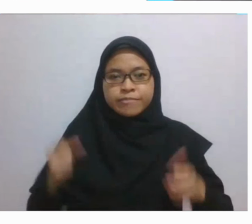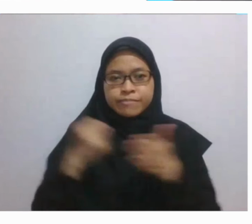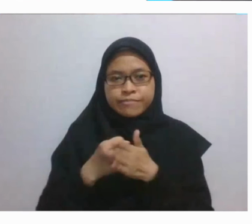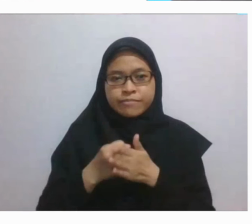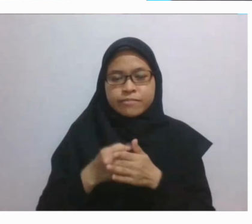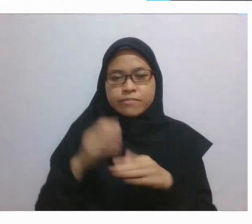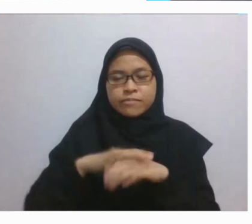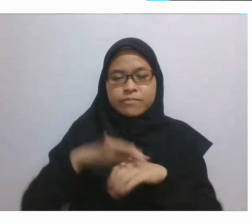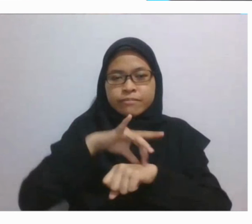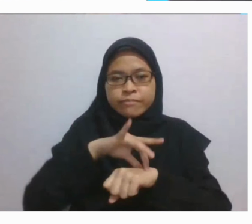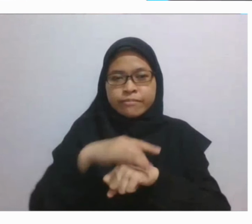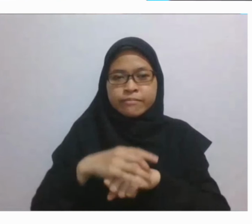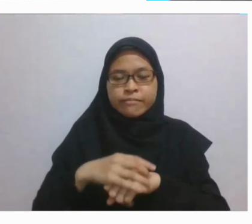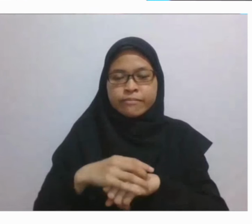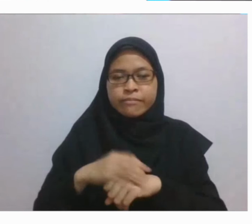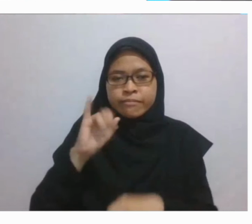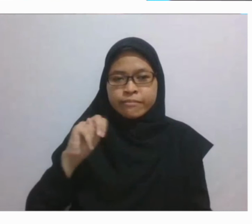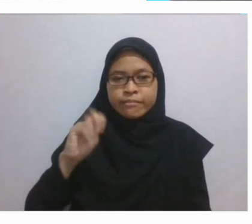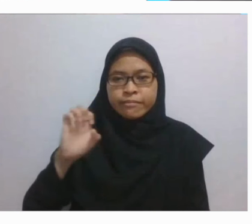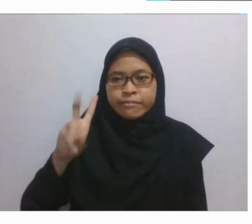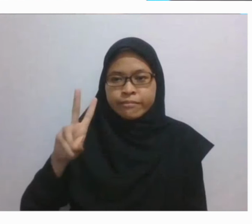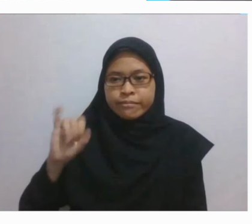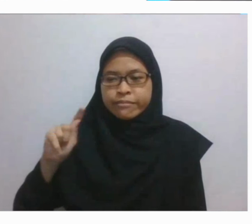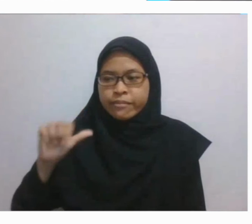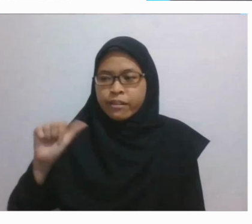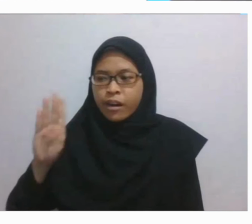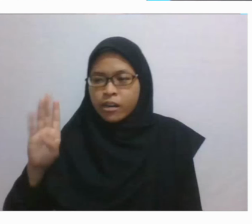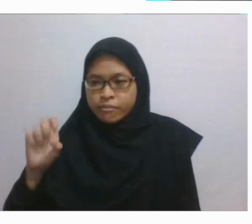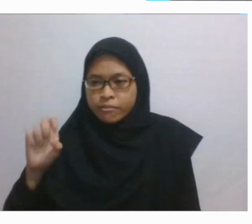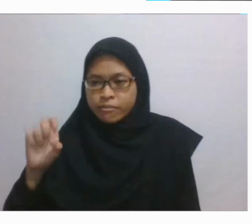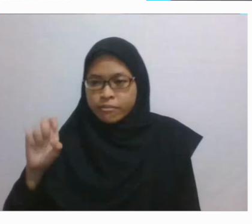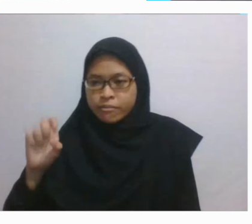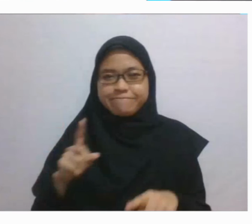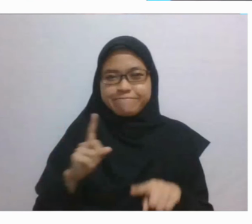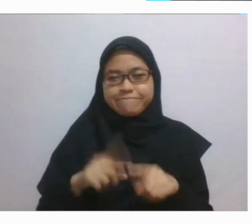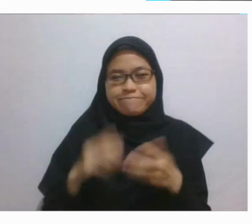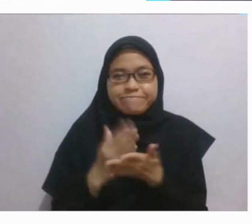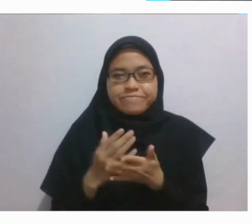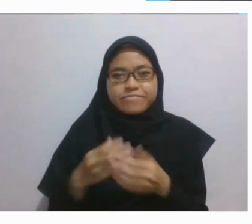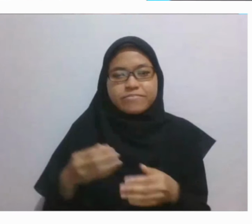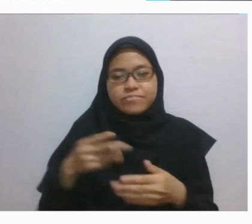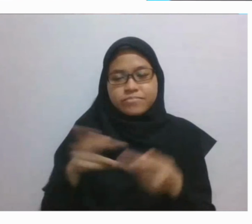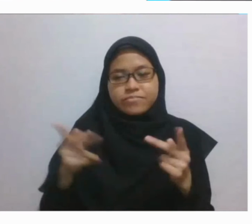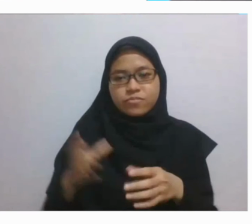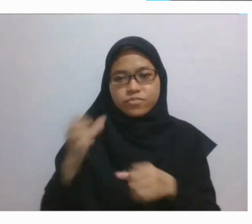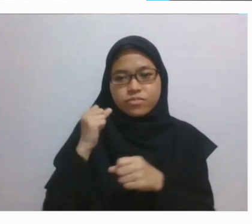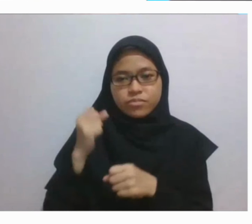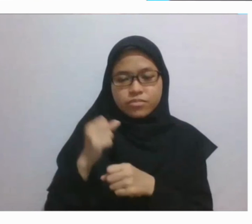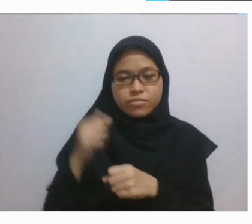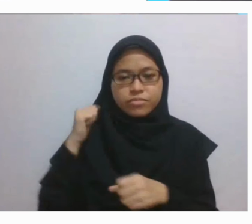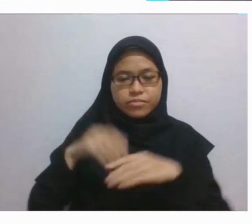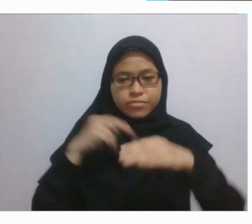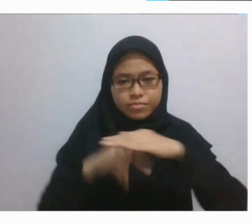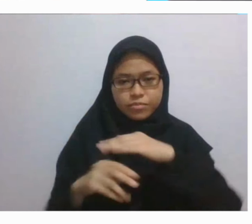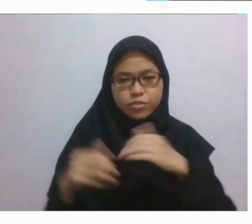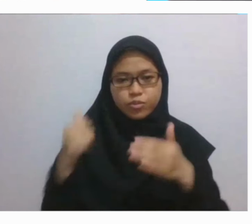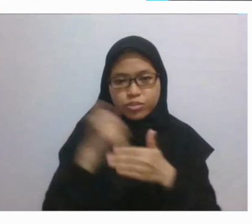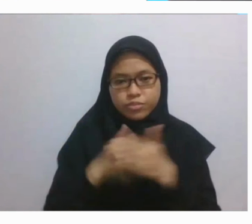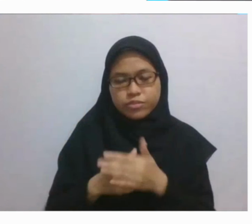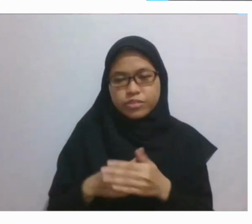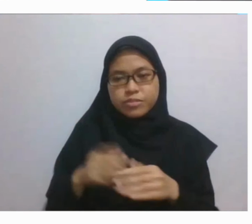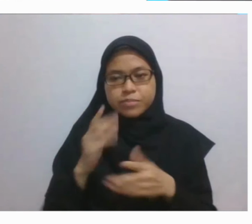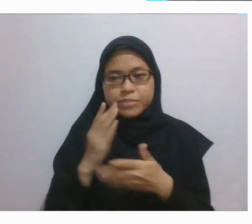being inevitable, and this phrase about getting back to nature, which I think you're advocating something interestingly different, I suppose, about bringing